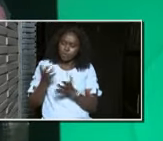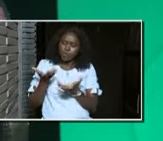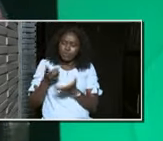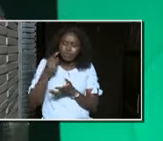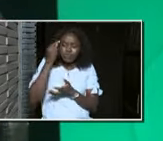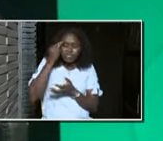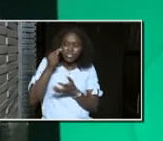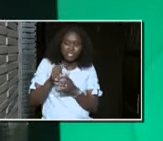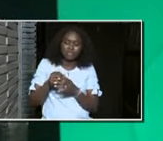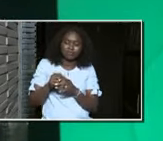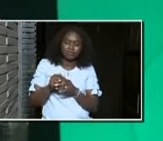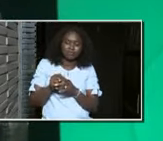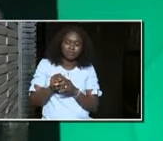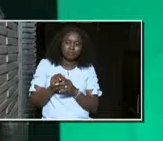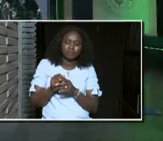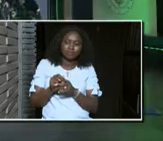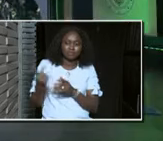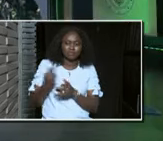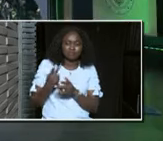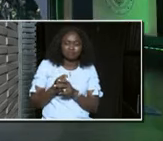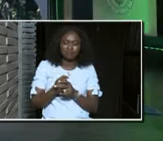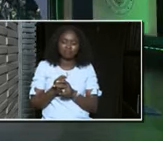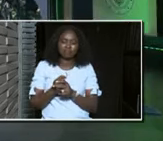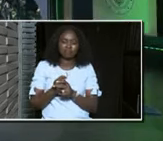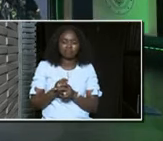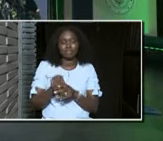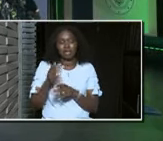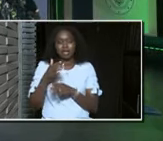candidate as a pair? Well, apart from what he said,